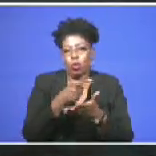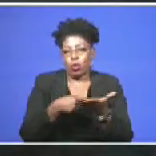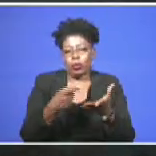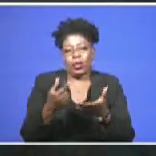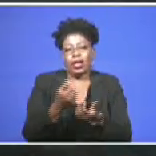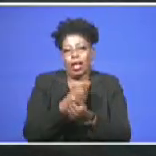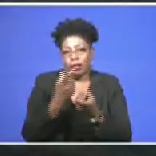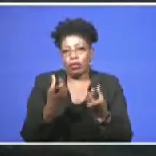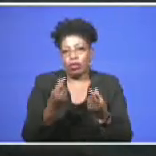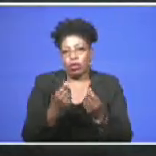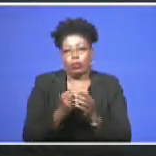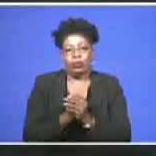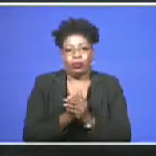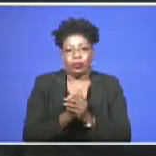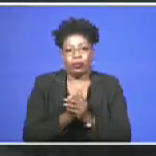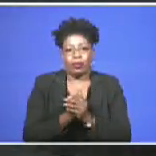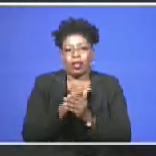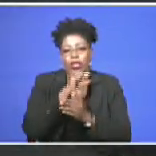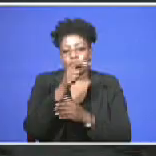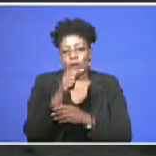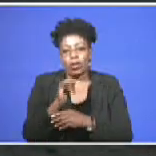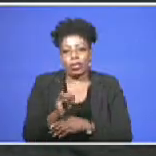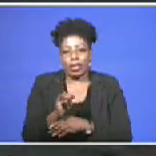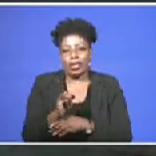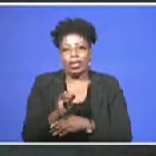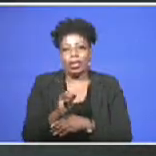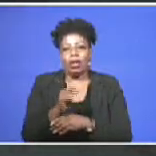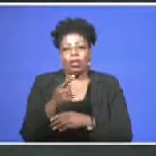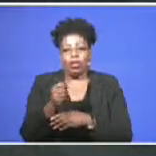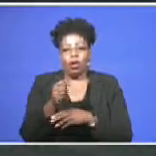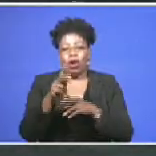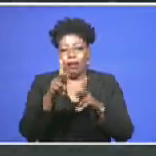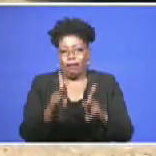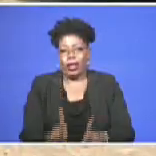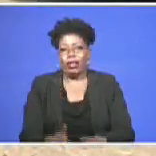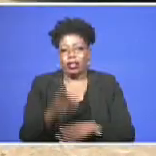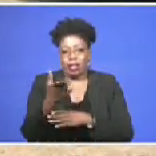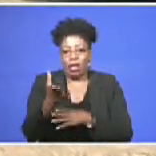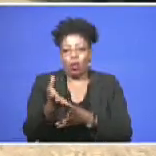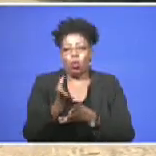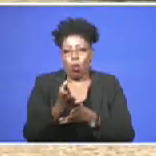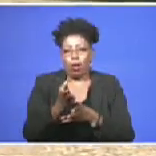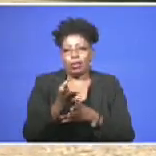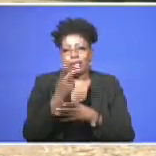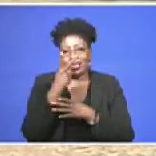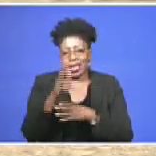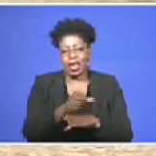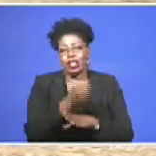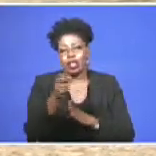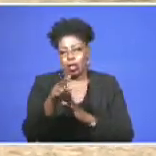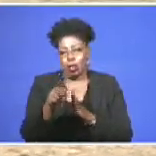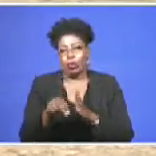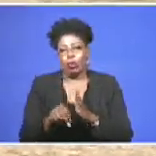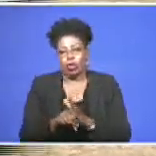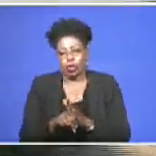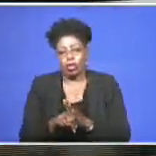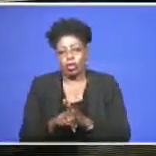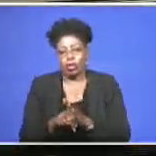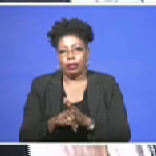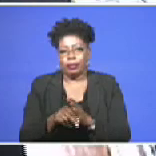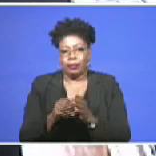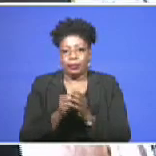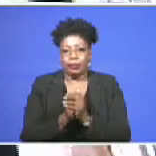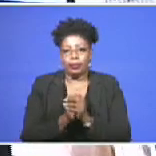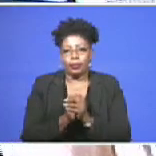security reassurances, vendors want to see a resolution going forward, citing both their businesses and reputations at